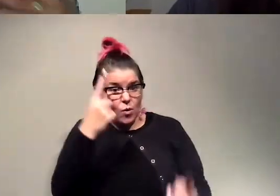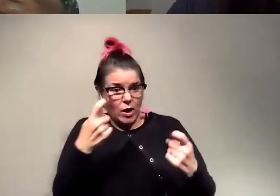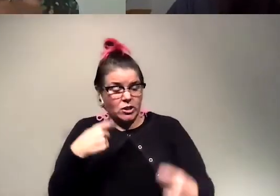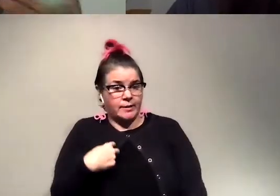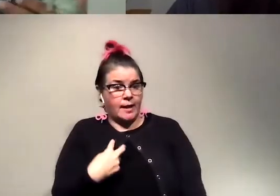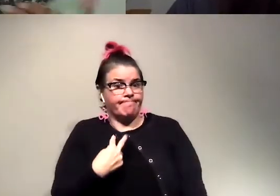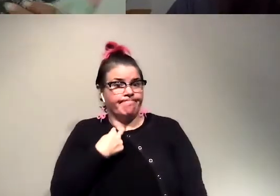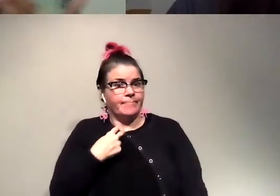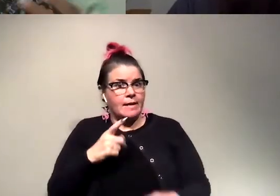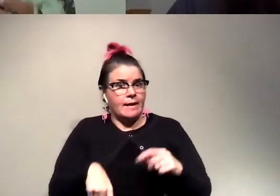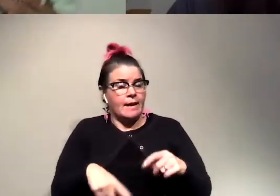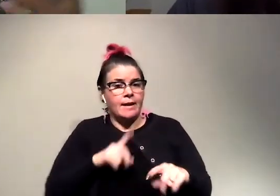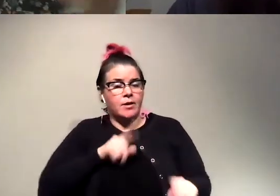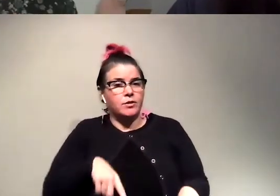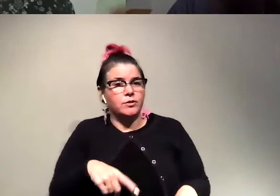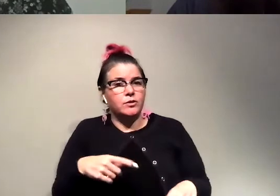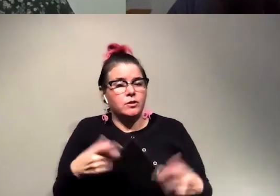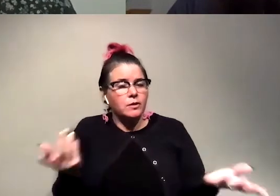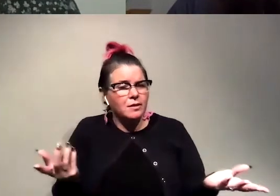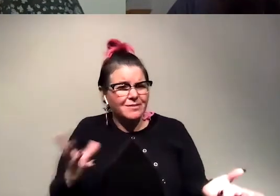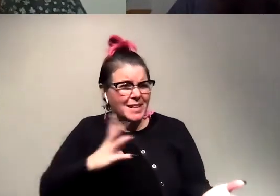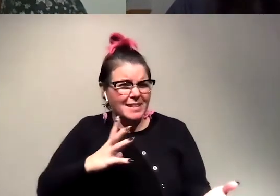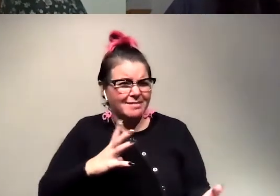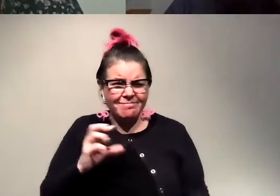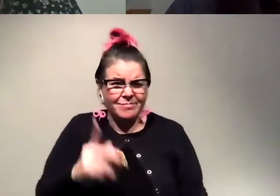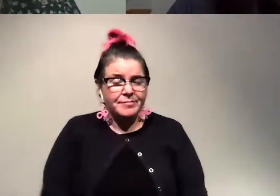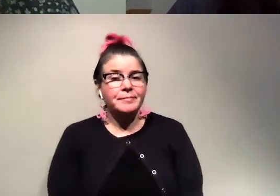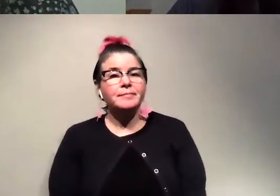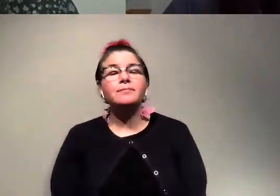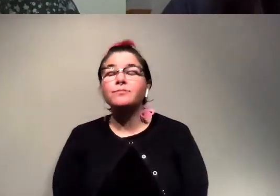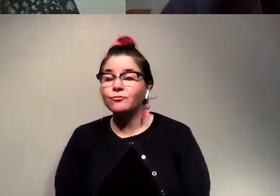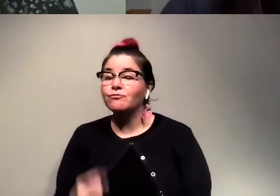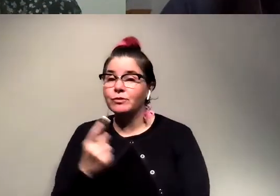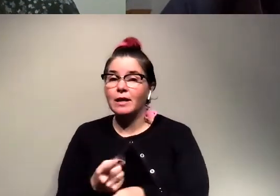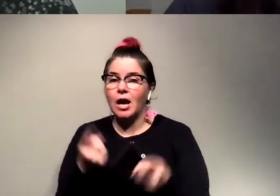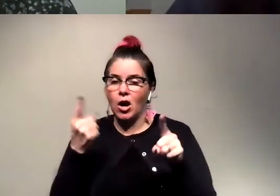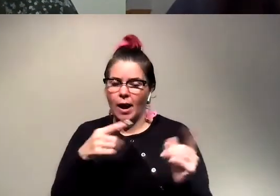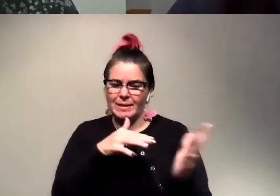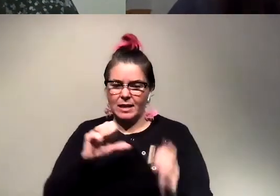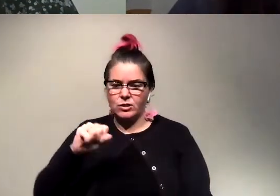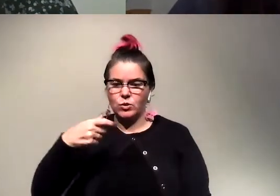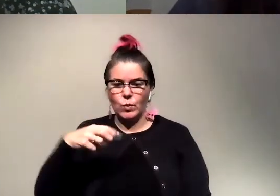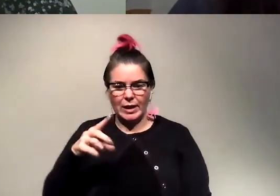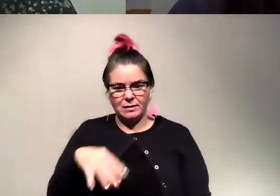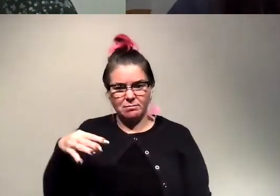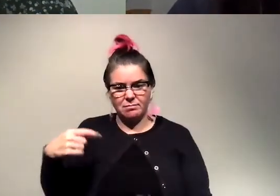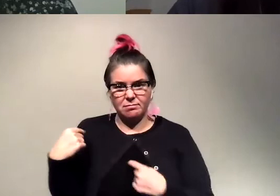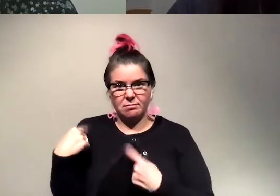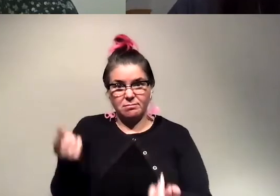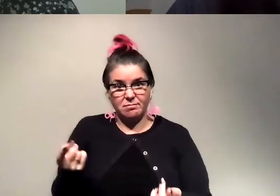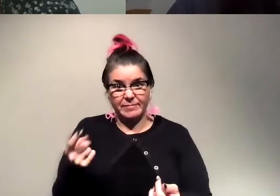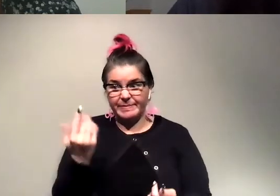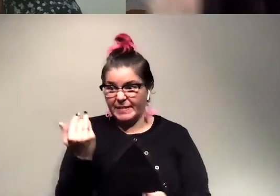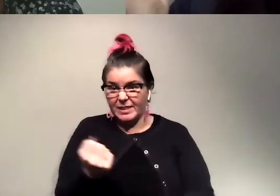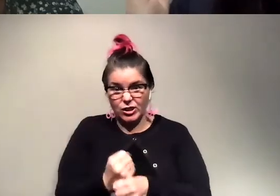don't know how to answer, how to format that. And that's perfectly okay. That's right. I've been studying squid for like almost 15